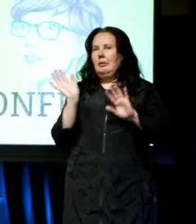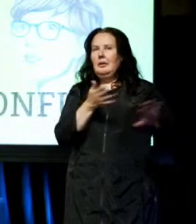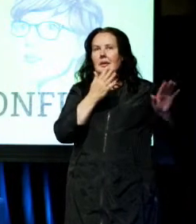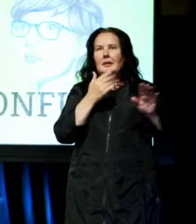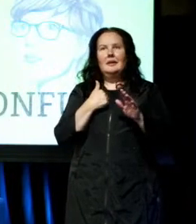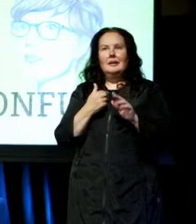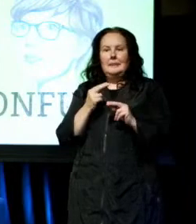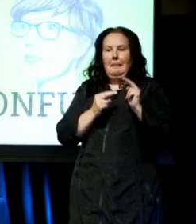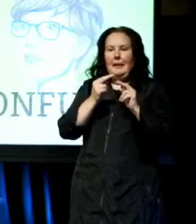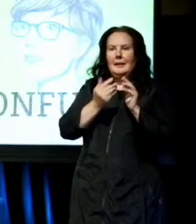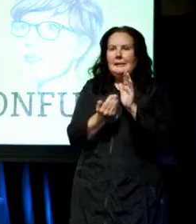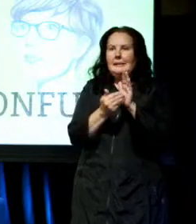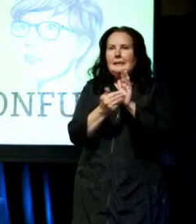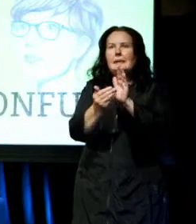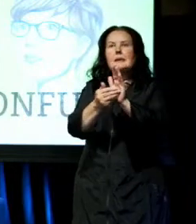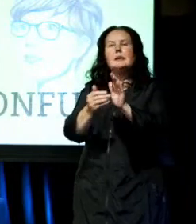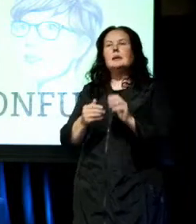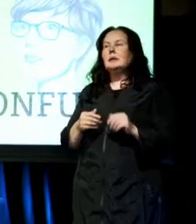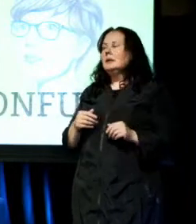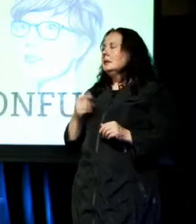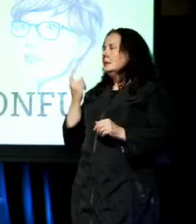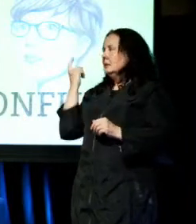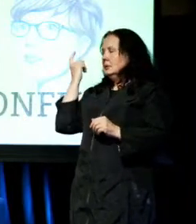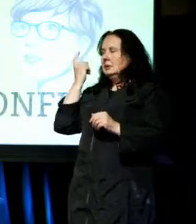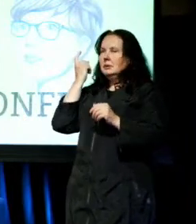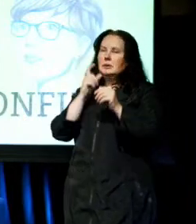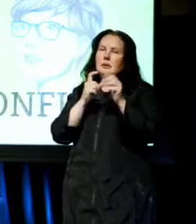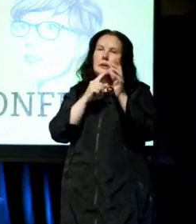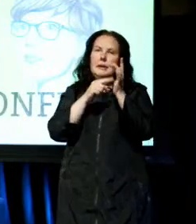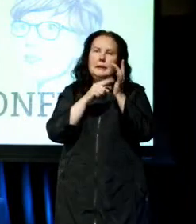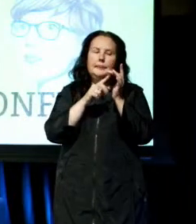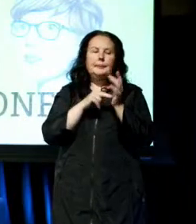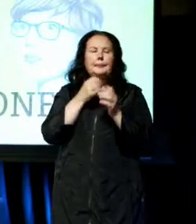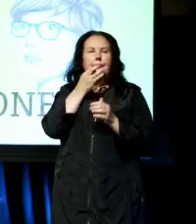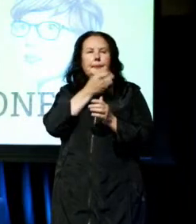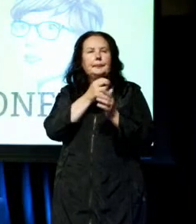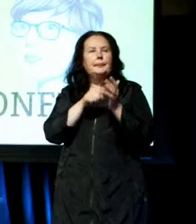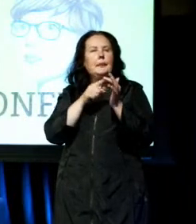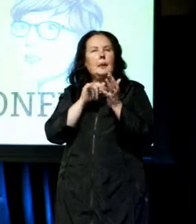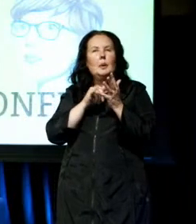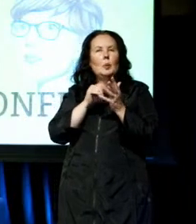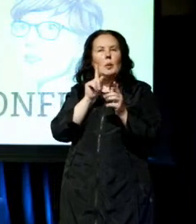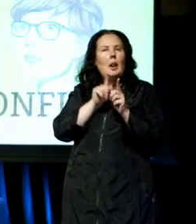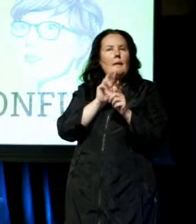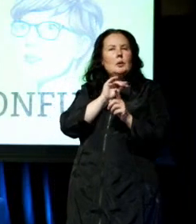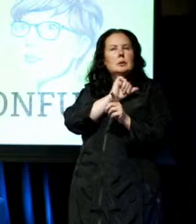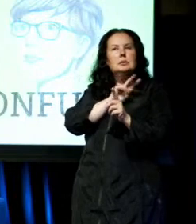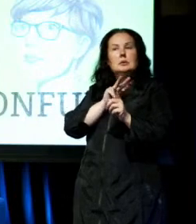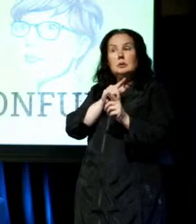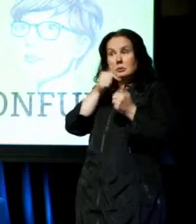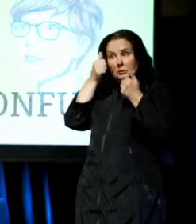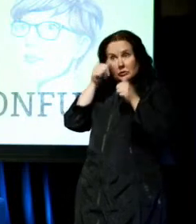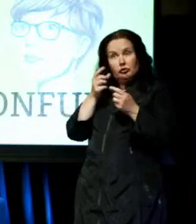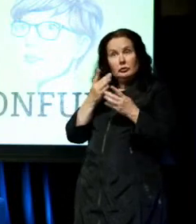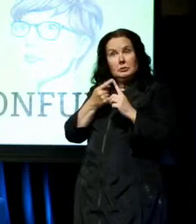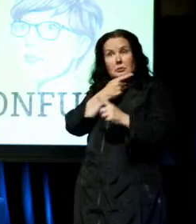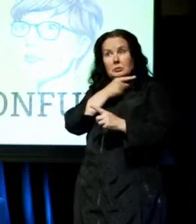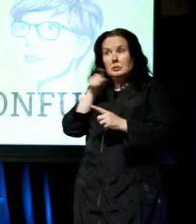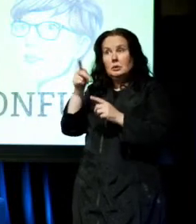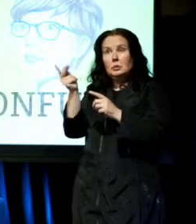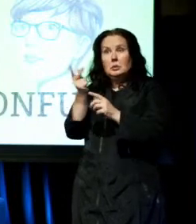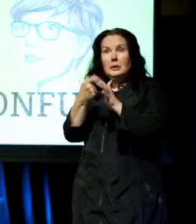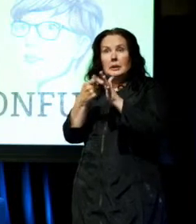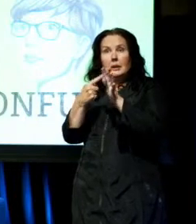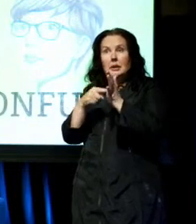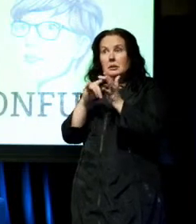So I'm really curious, Jess, what was it like on your end? You know, did you already know the Kates? Like, did they reach out to you?